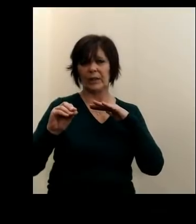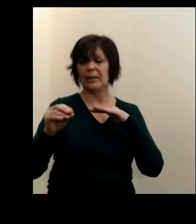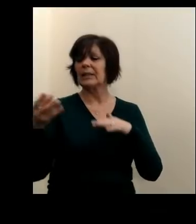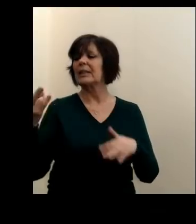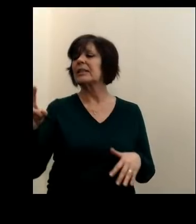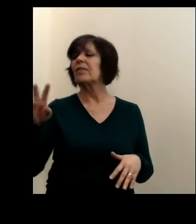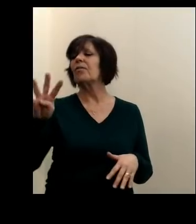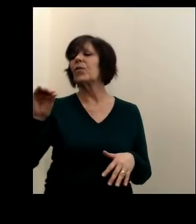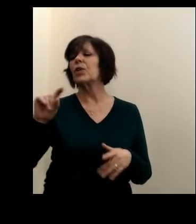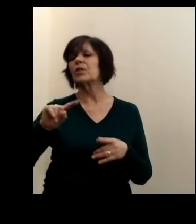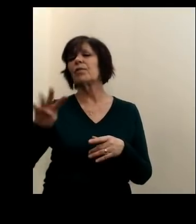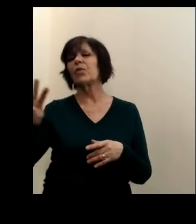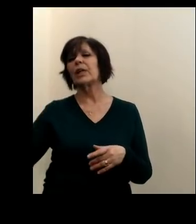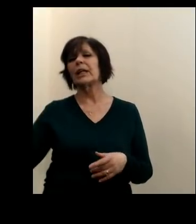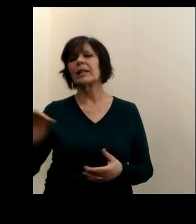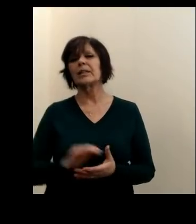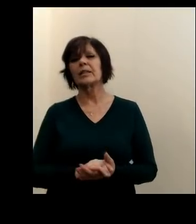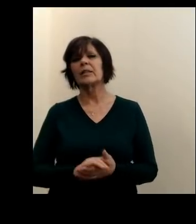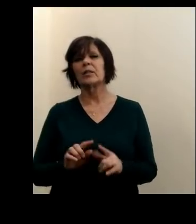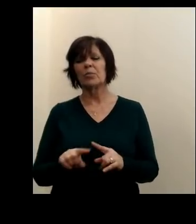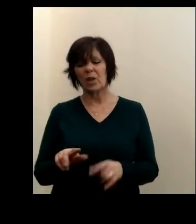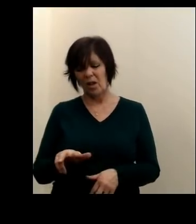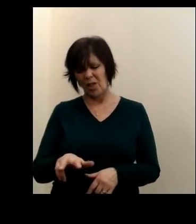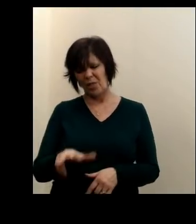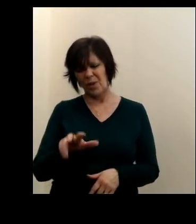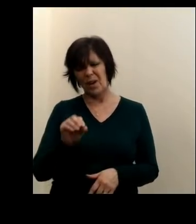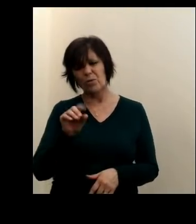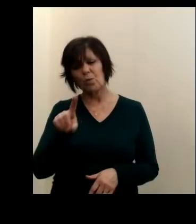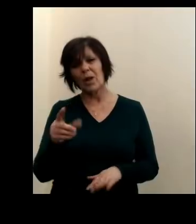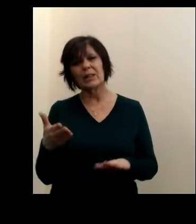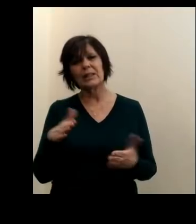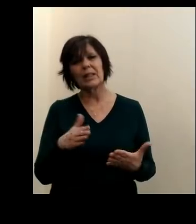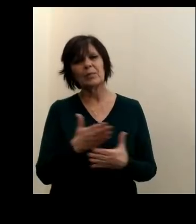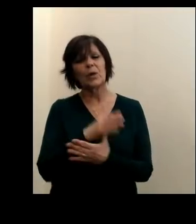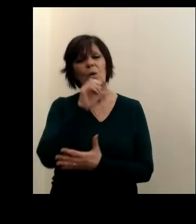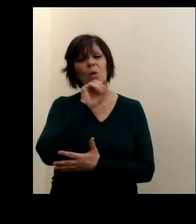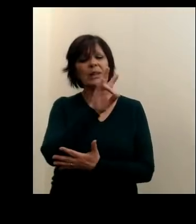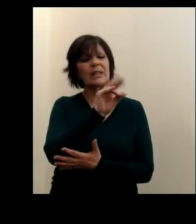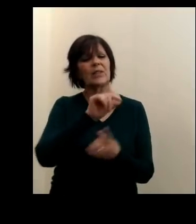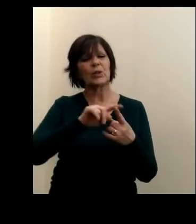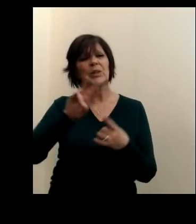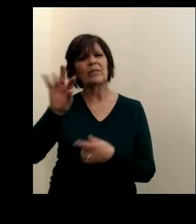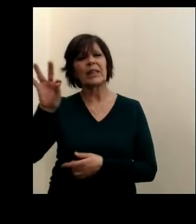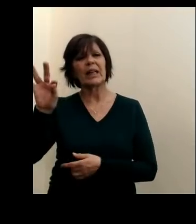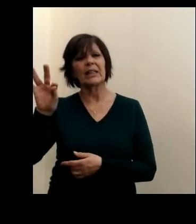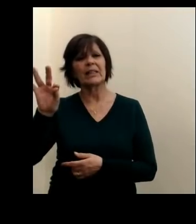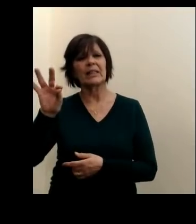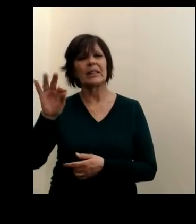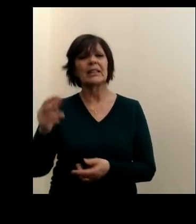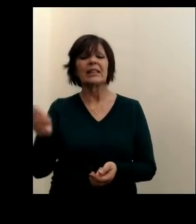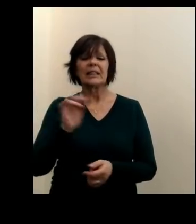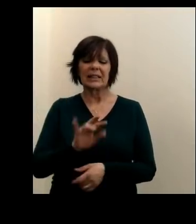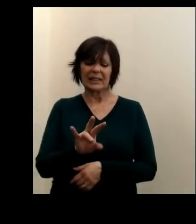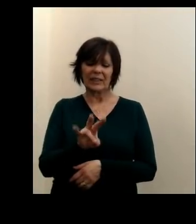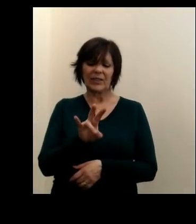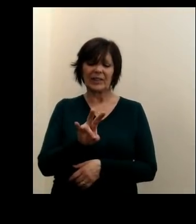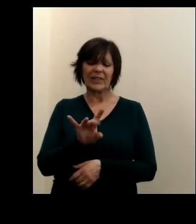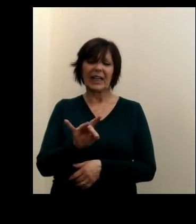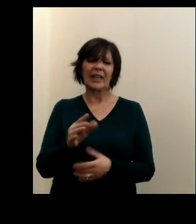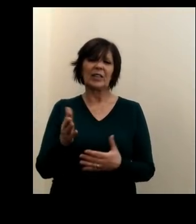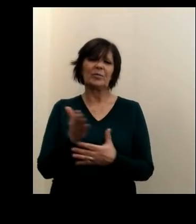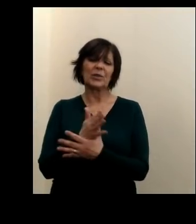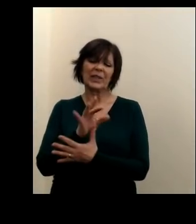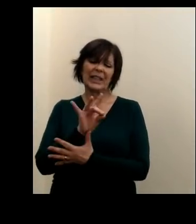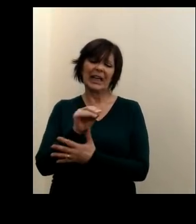40 to 49. But we've had 301 die between the ages of 70 to 79 and 778 die between 80